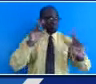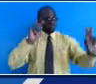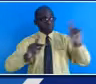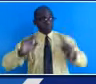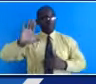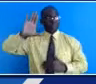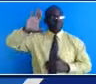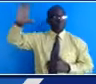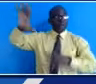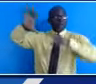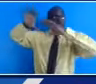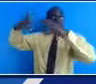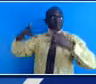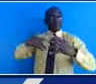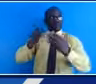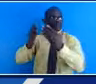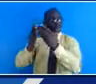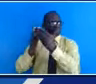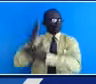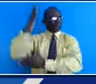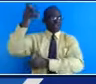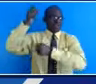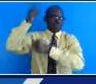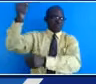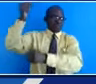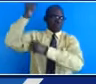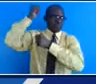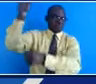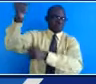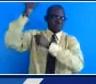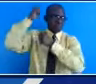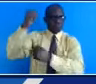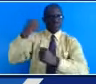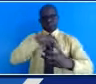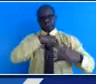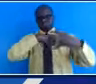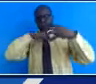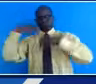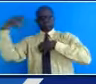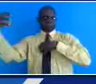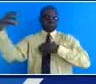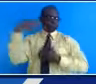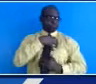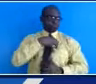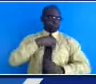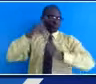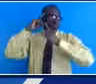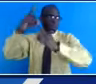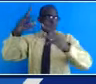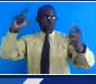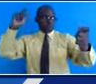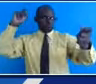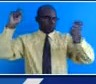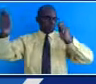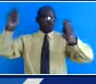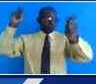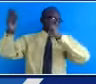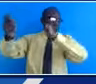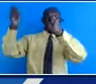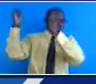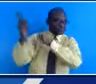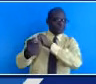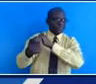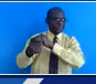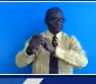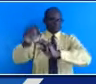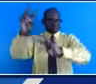and that out of that we have reform. And somehow we'll look back on the spring of 2020. We'll be at one of these restaurants, have a beer, a glass of wine or